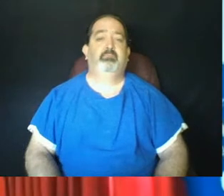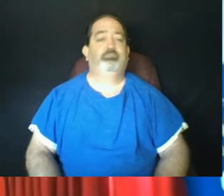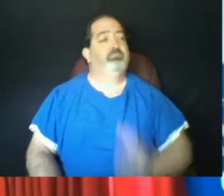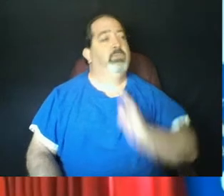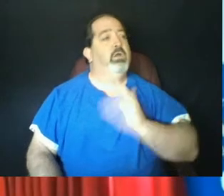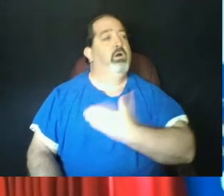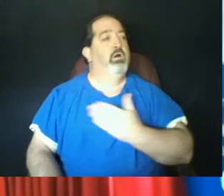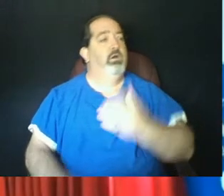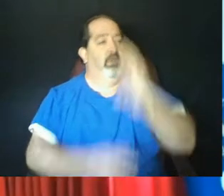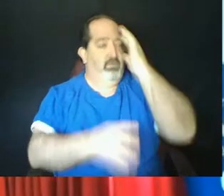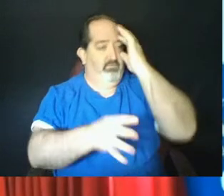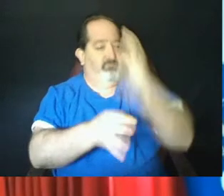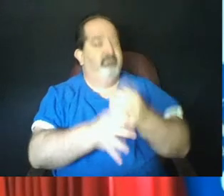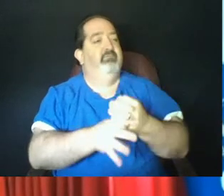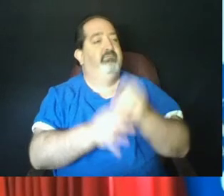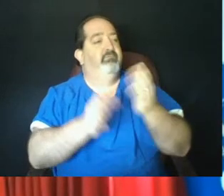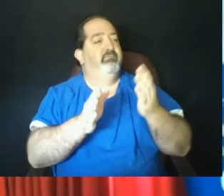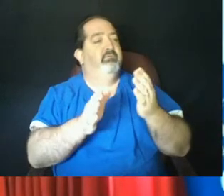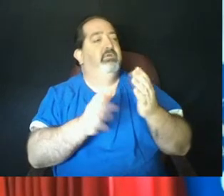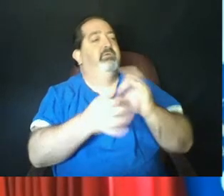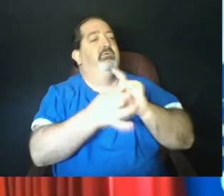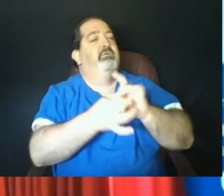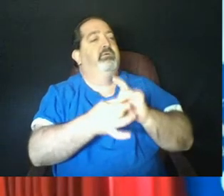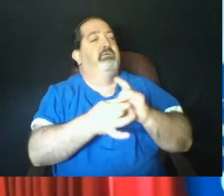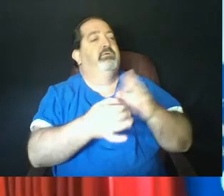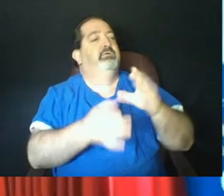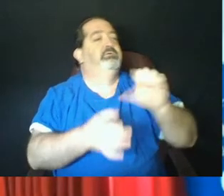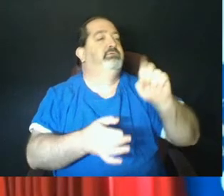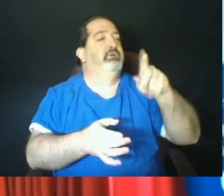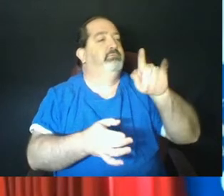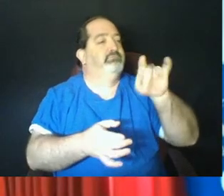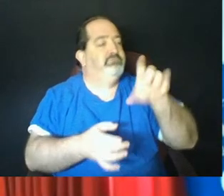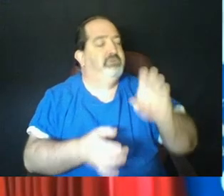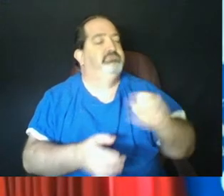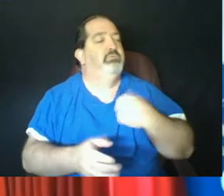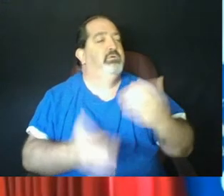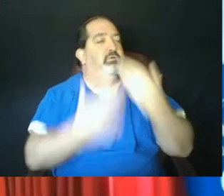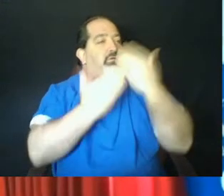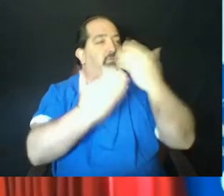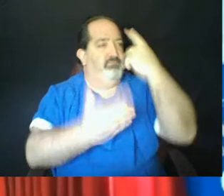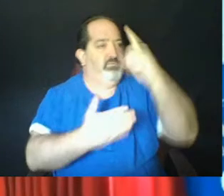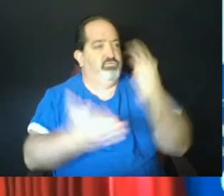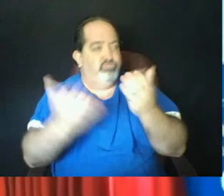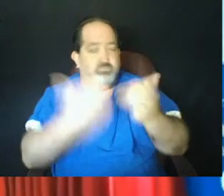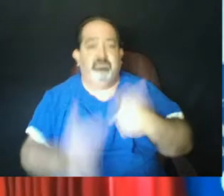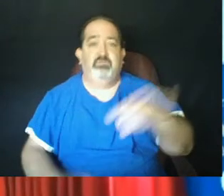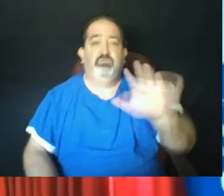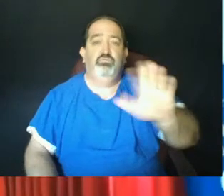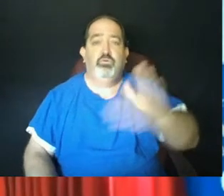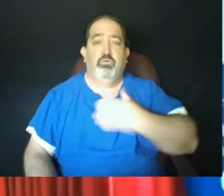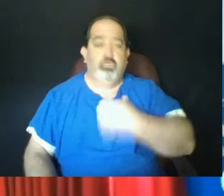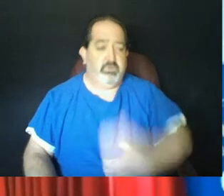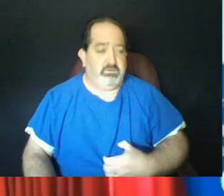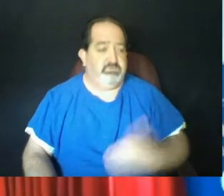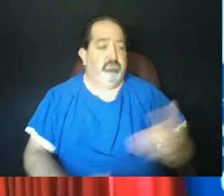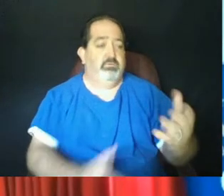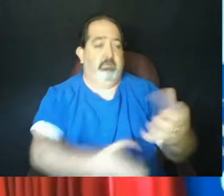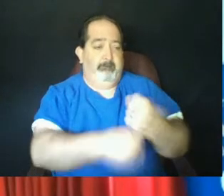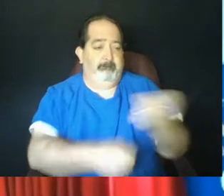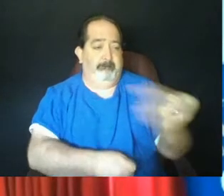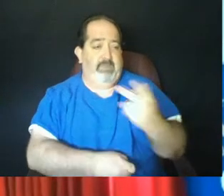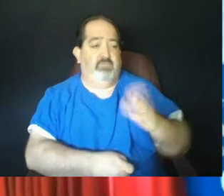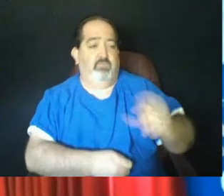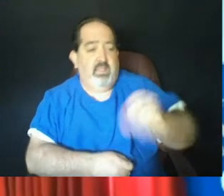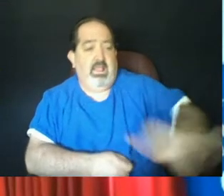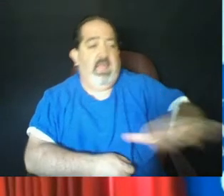Our faithful subjects, we are most grateful for your service. As it is your wish, we do now receive back from you the lands and